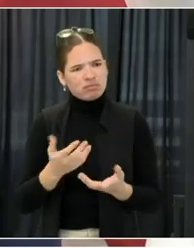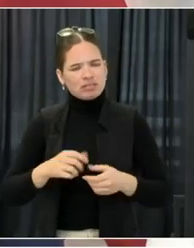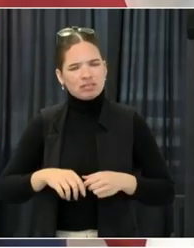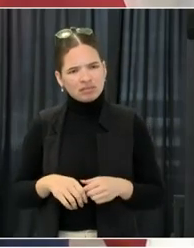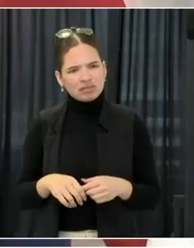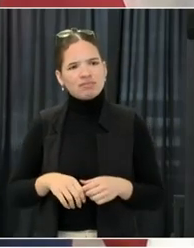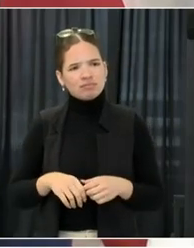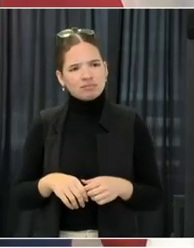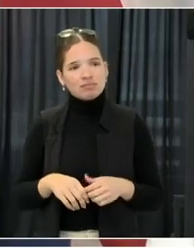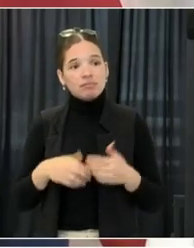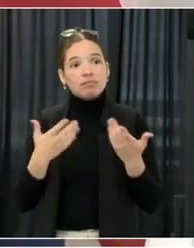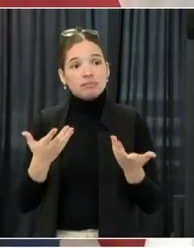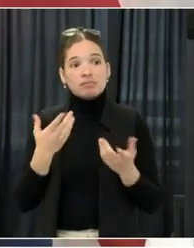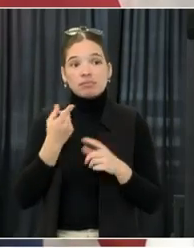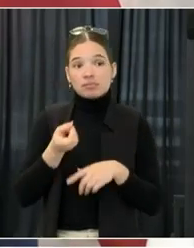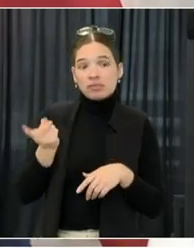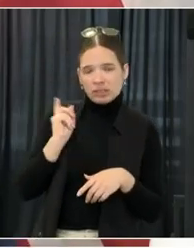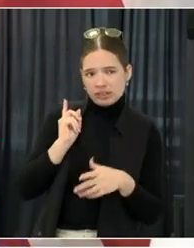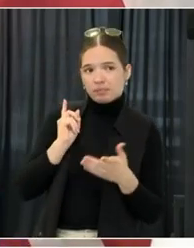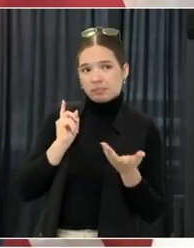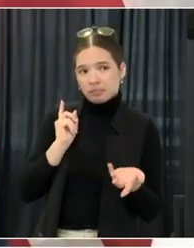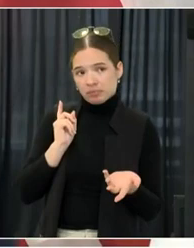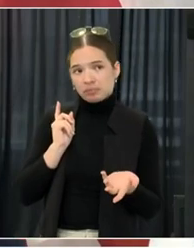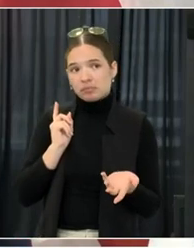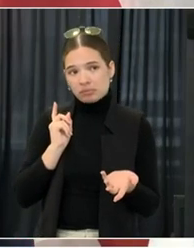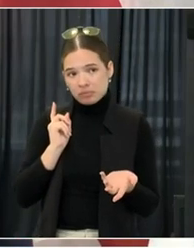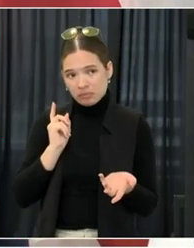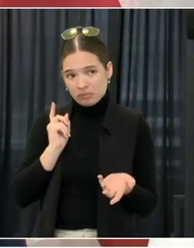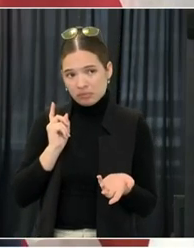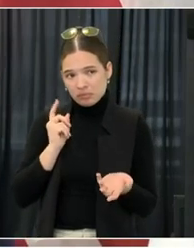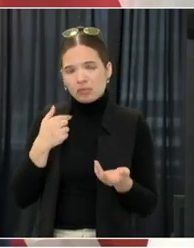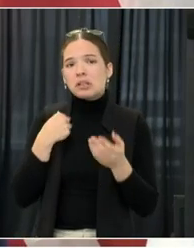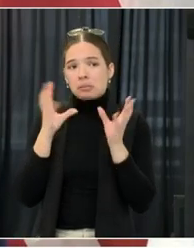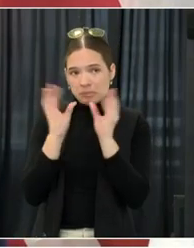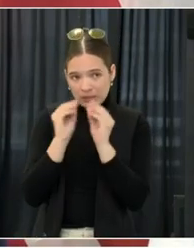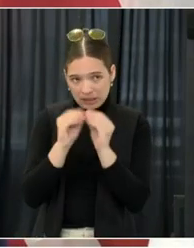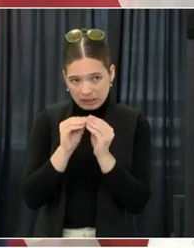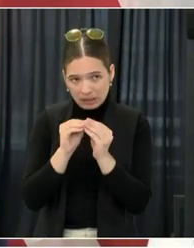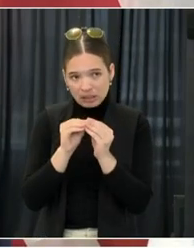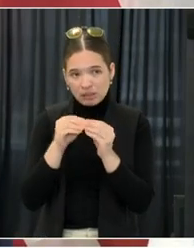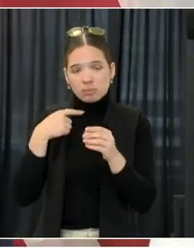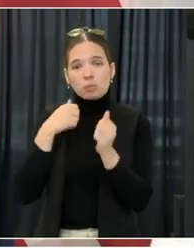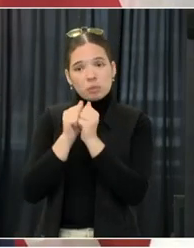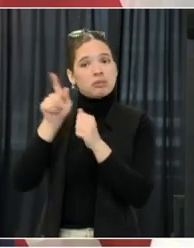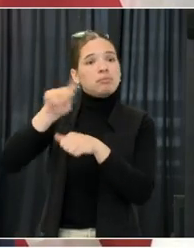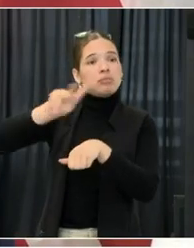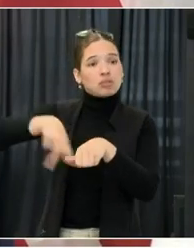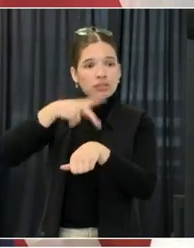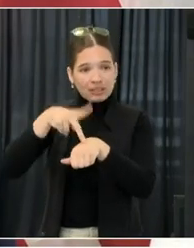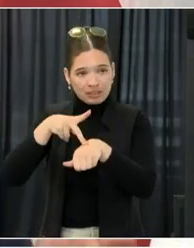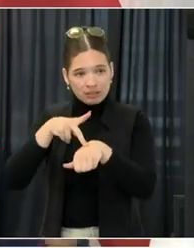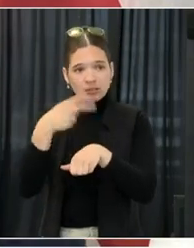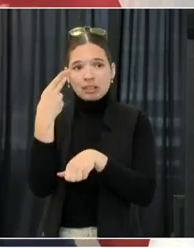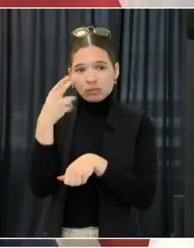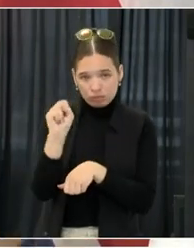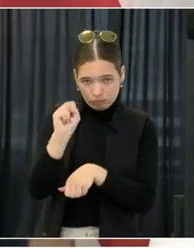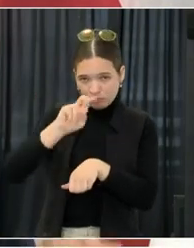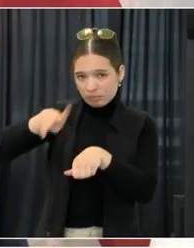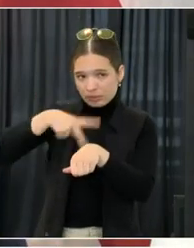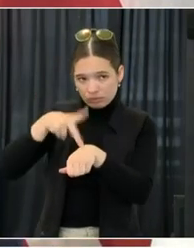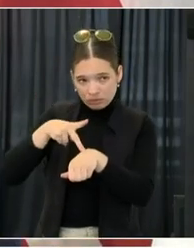week we met with 2 weeks ago, concerned group of principals for high schools and secondary schools where